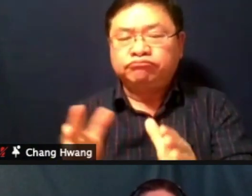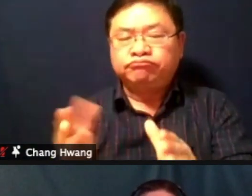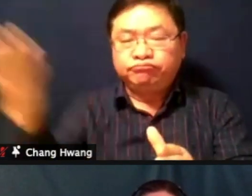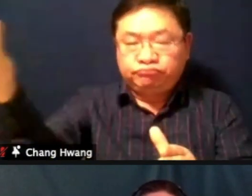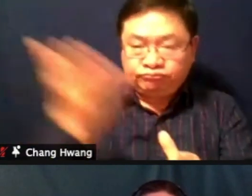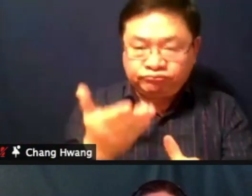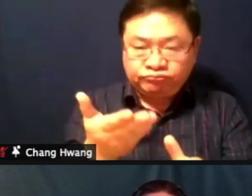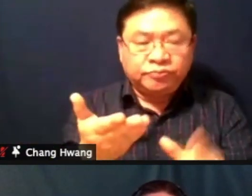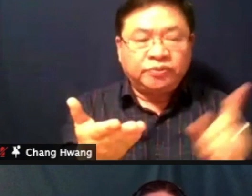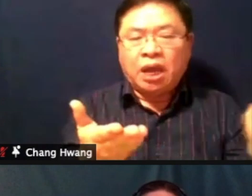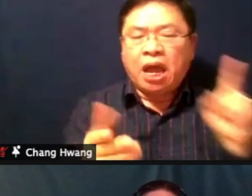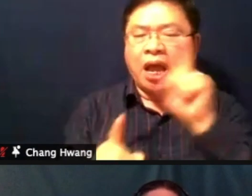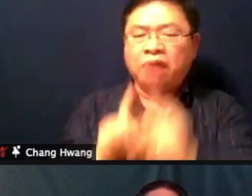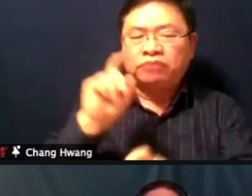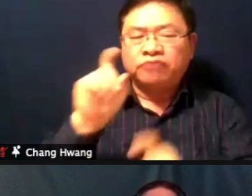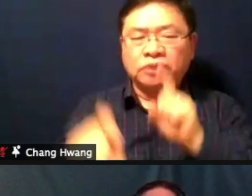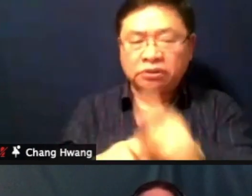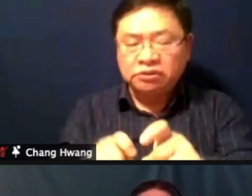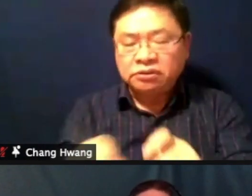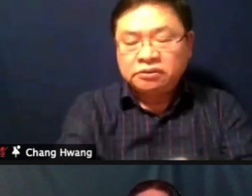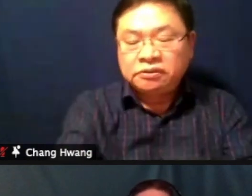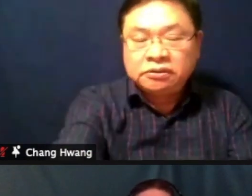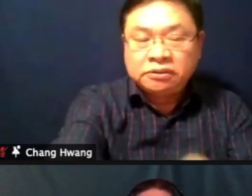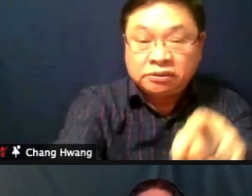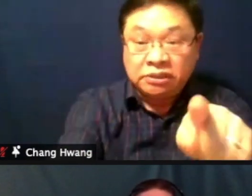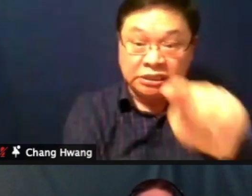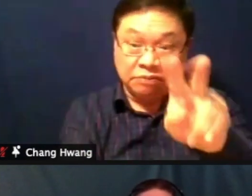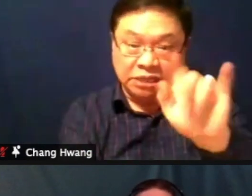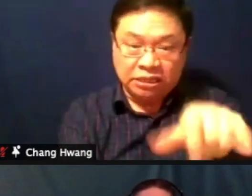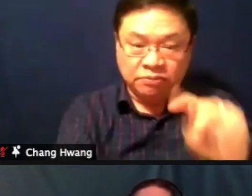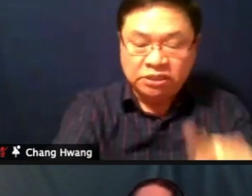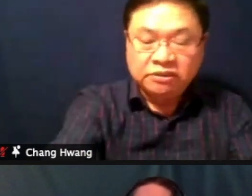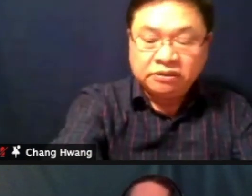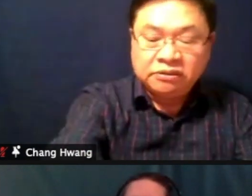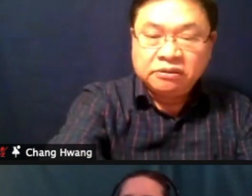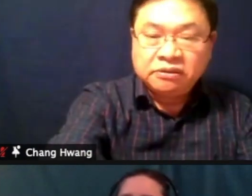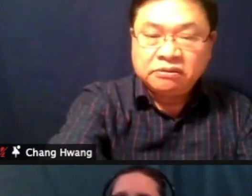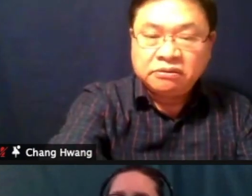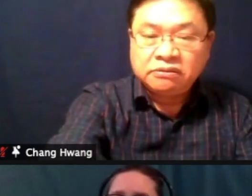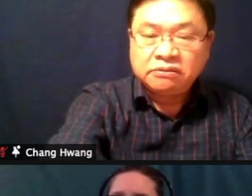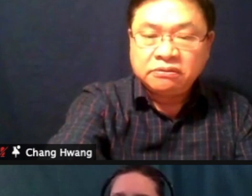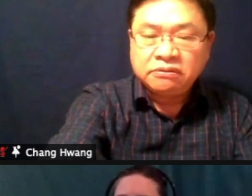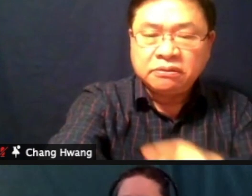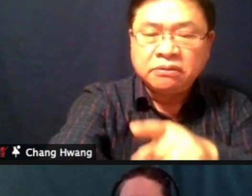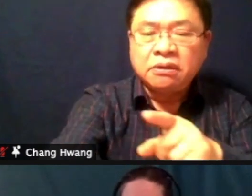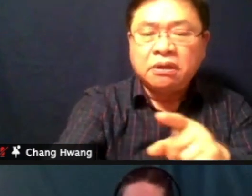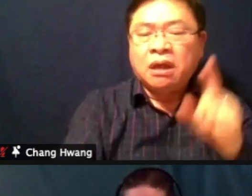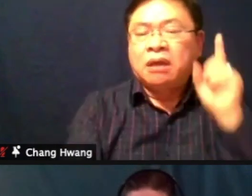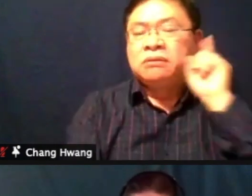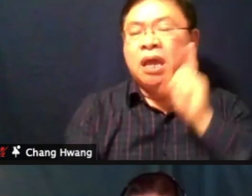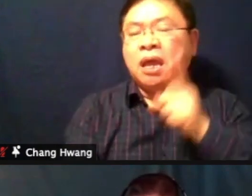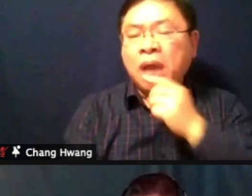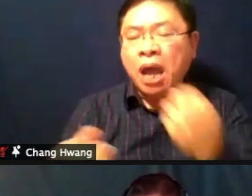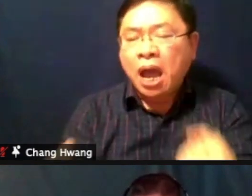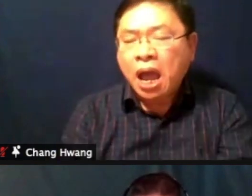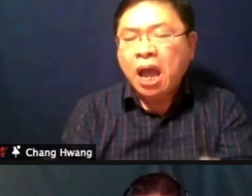Another piece of data, this particular information is a TV program that sought to interview sign